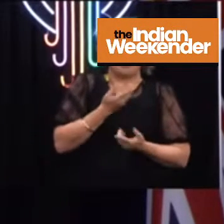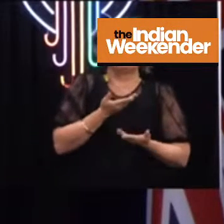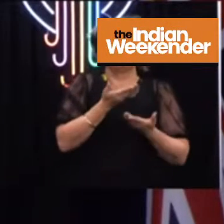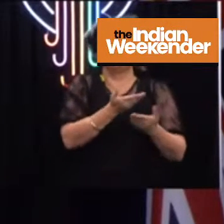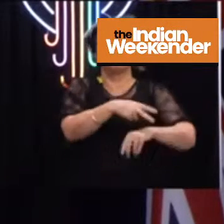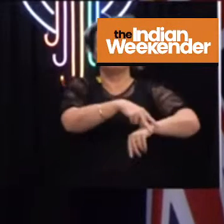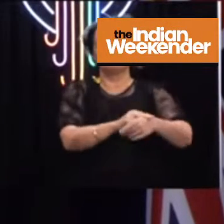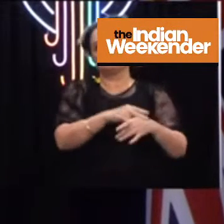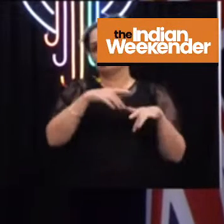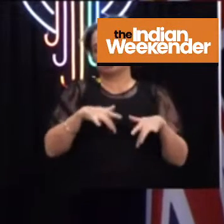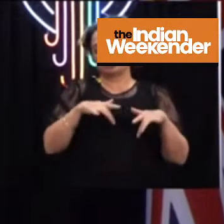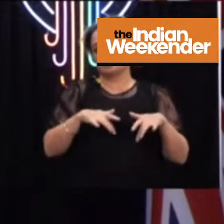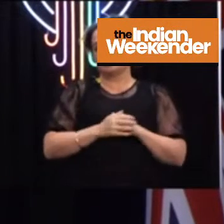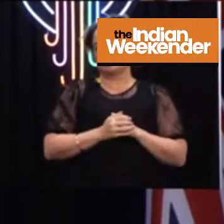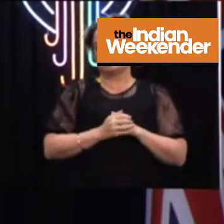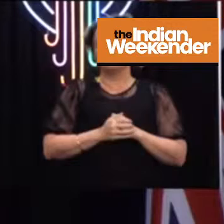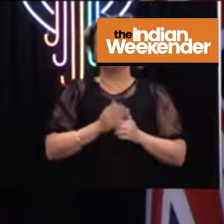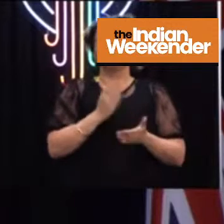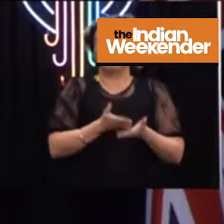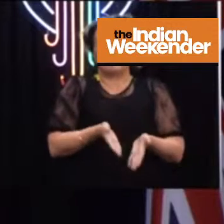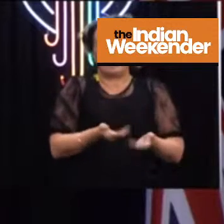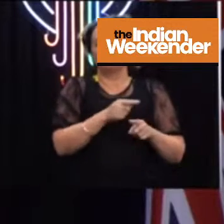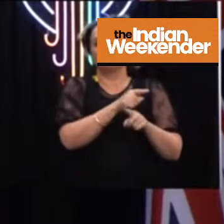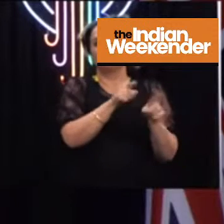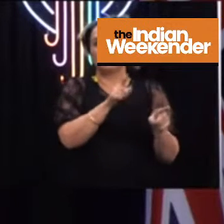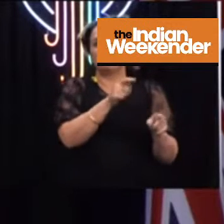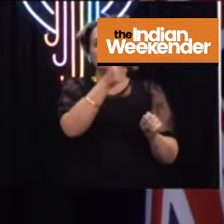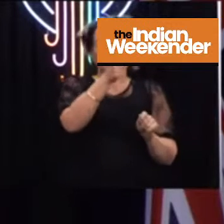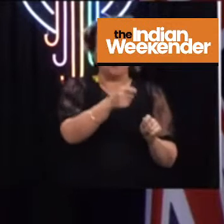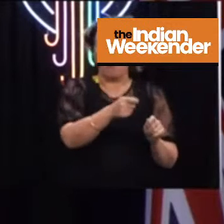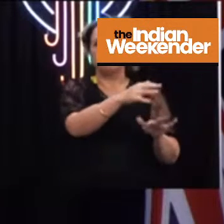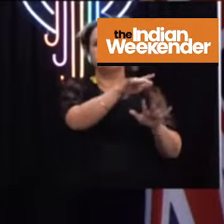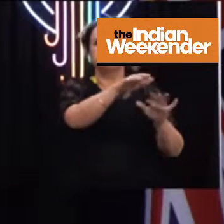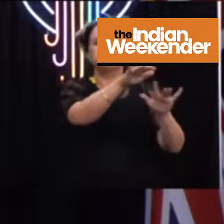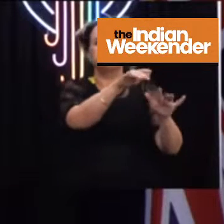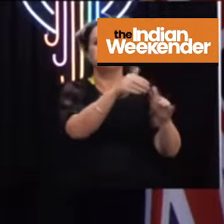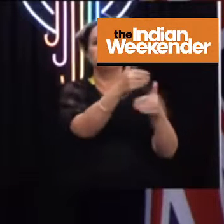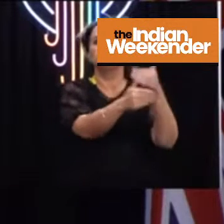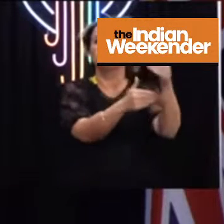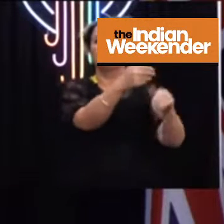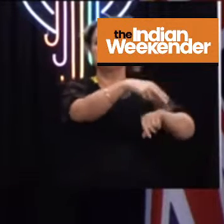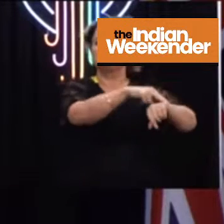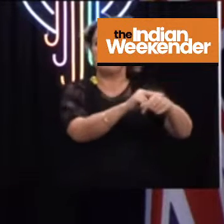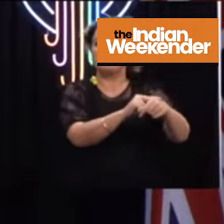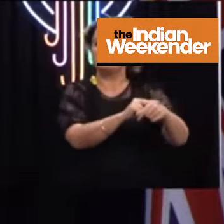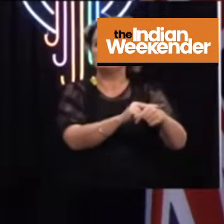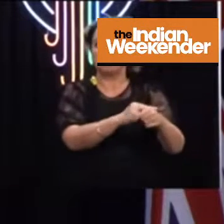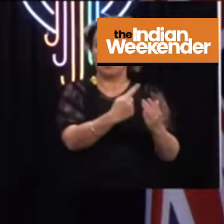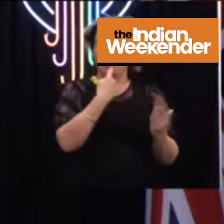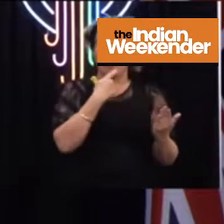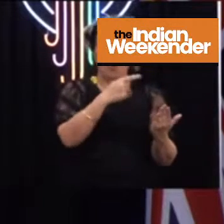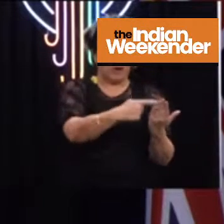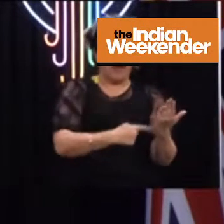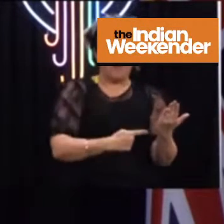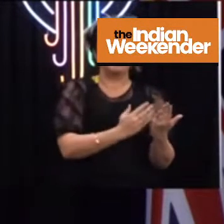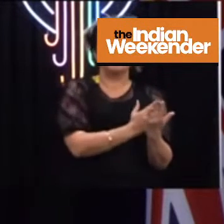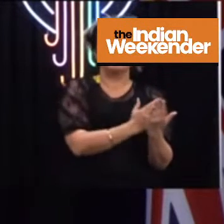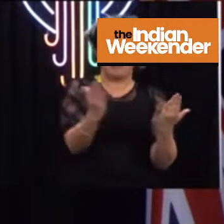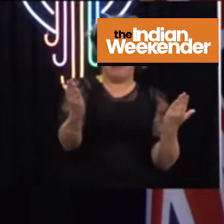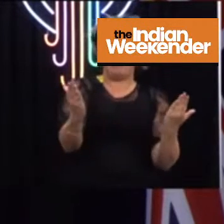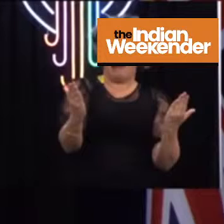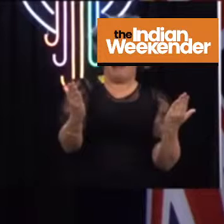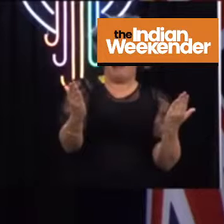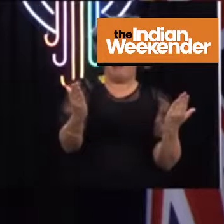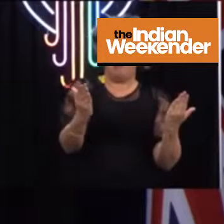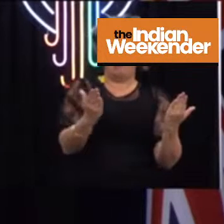the matter for prosecution is in their hands, and I think it's very clear in the order what the expectations are, so I don't think they've needed to come back to us for any